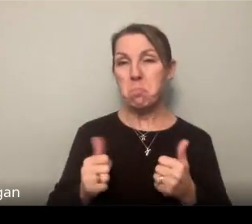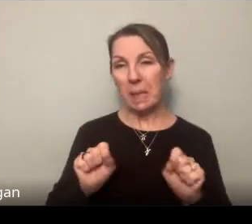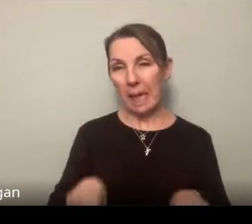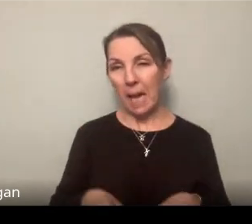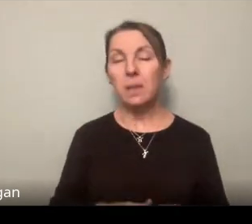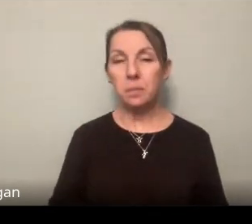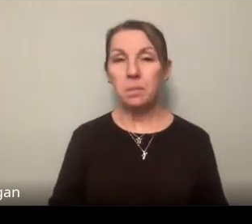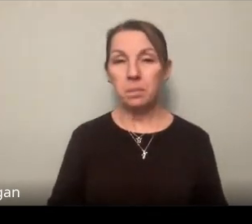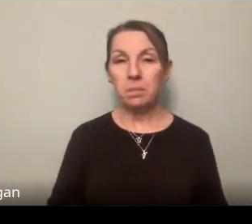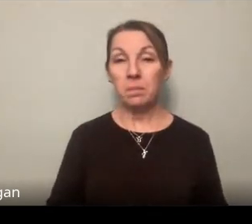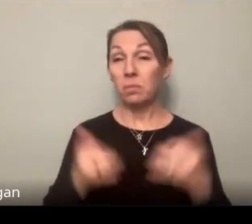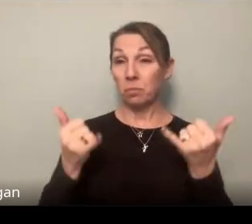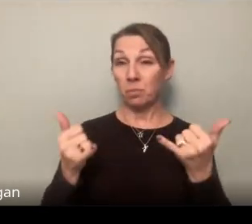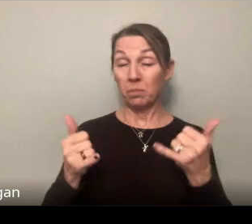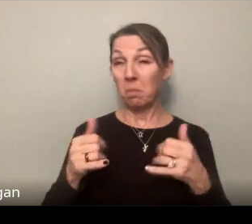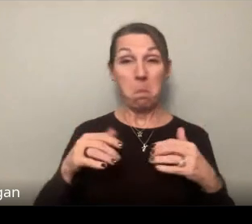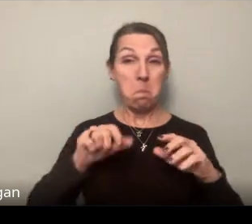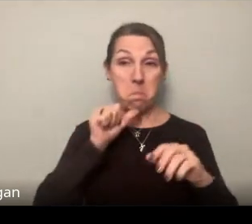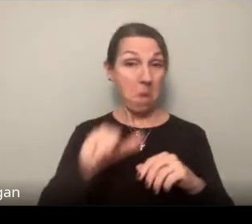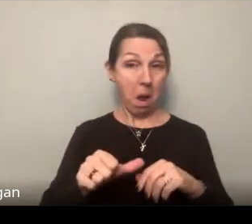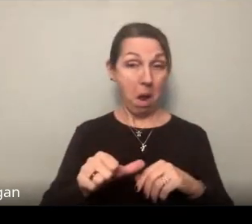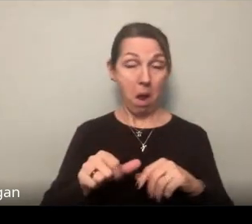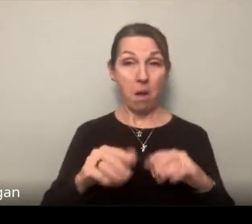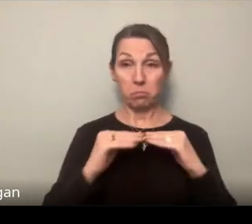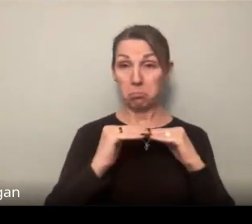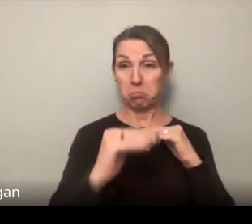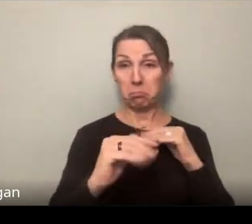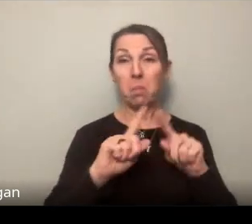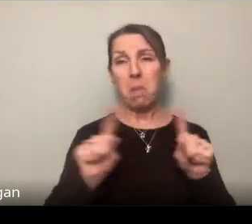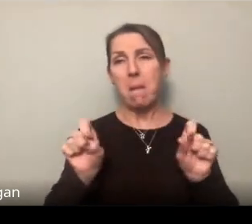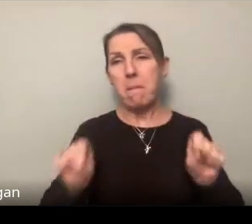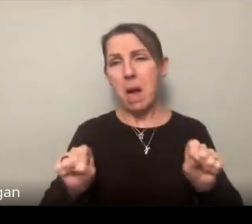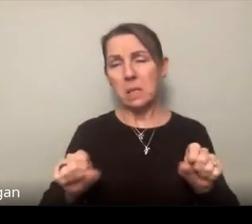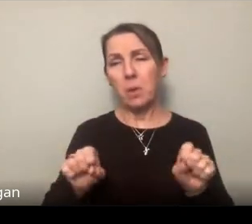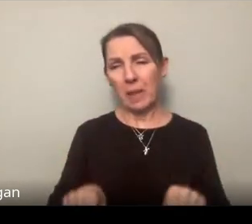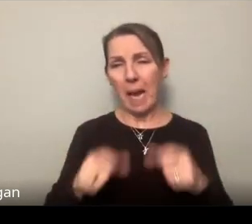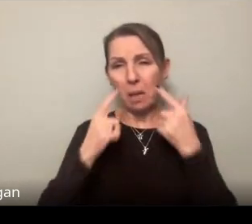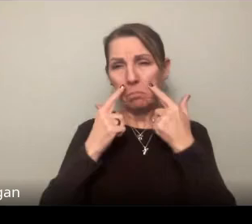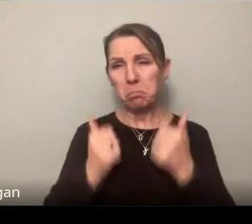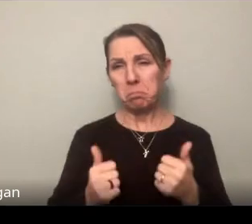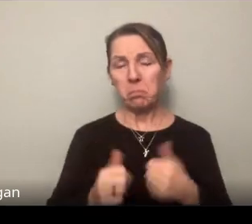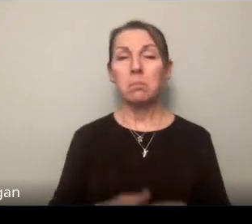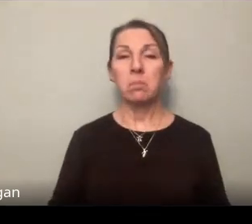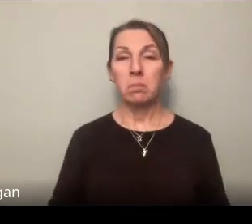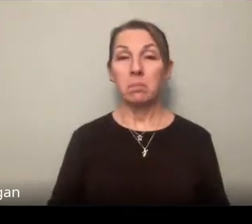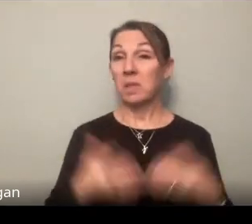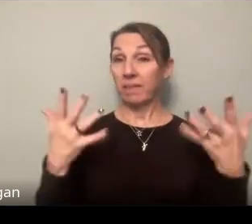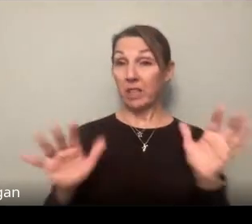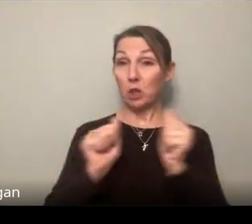digressing. As of right now, it hasn't. But there definitely is a possibility. So we're all done with